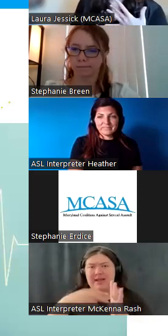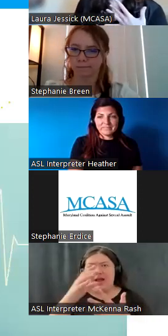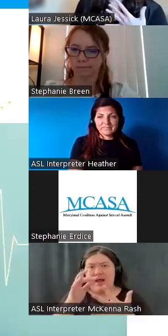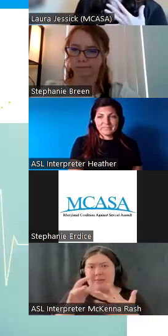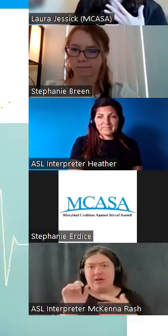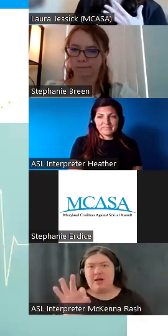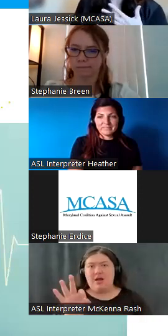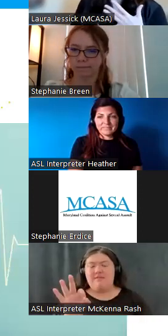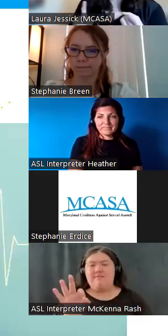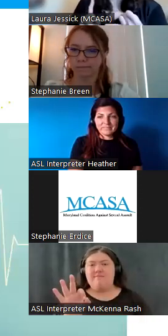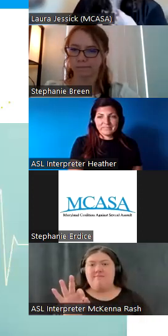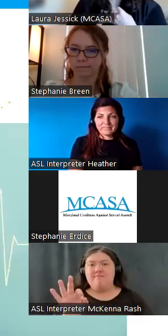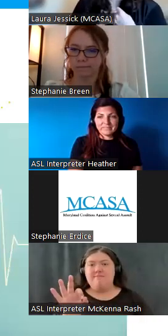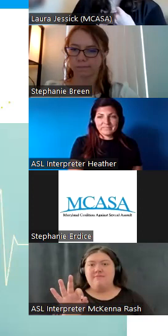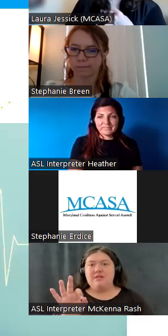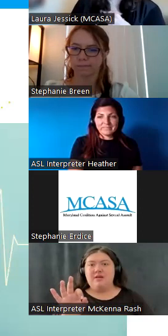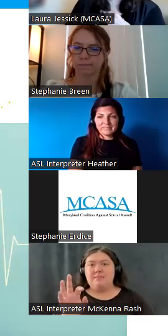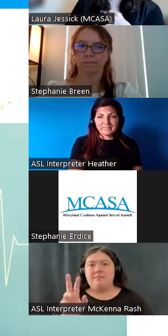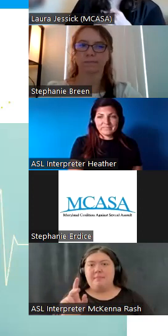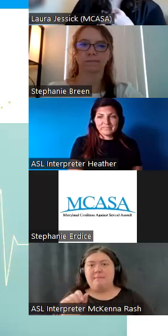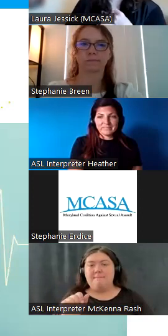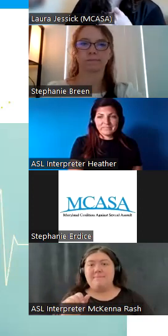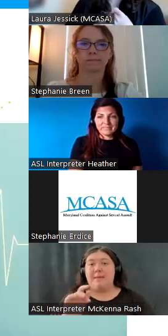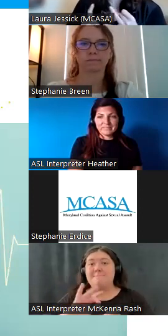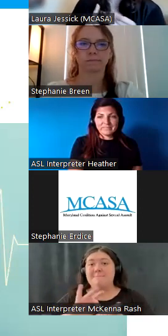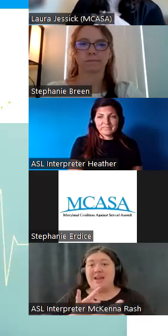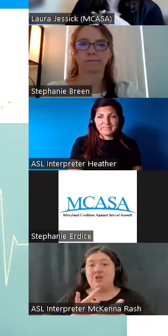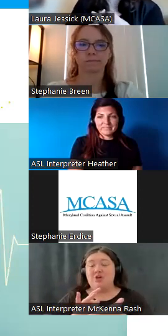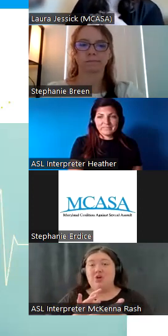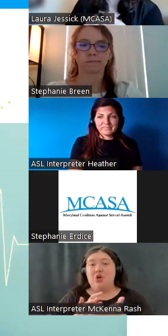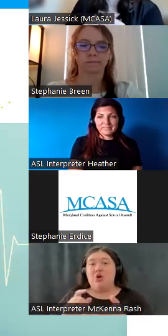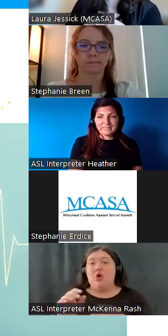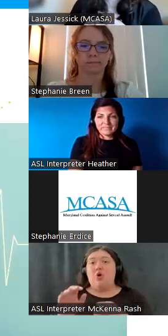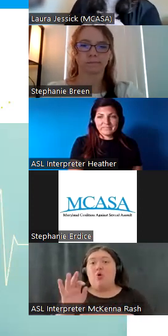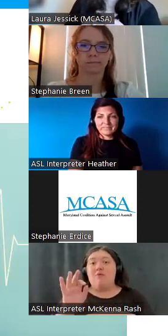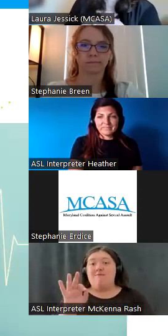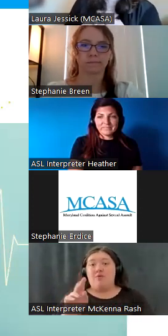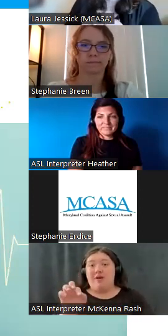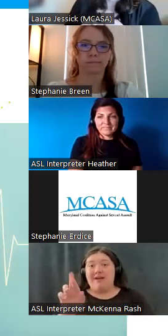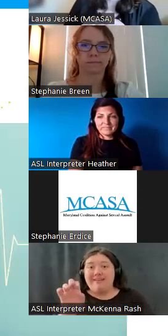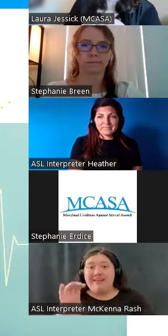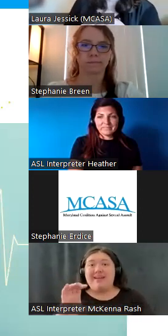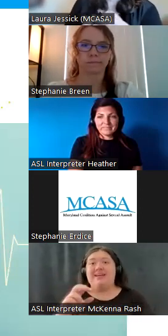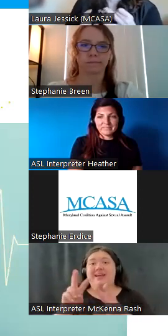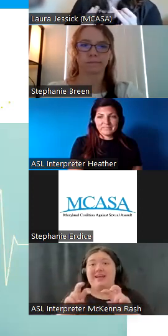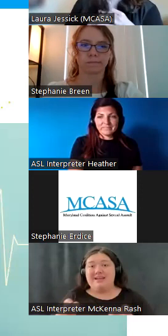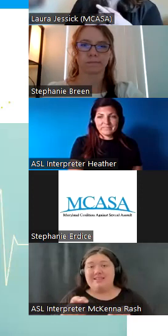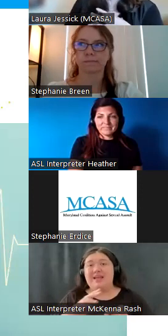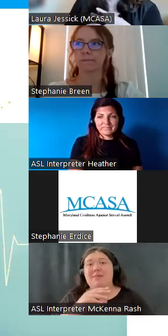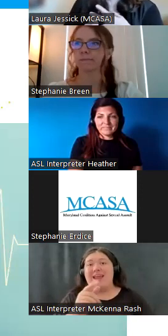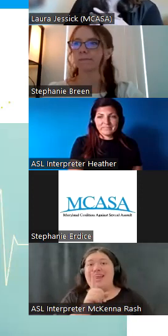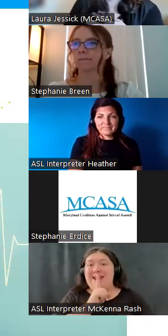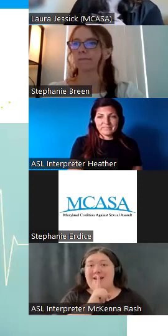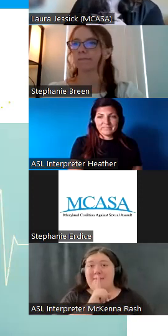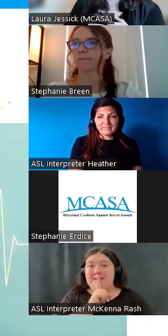of medical forensic exam with reporting to law enforcement and medical forensic exam anonymous exams. Both